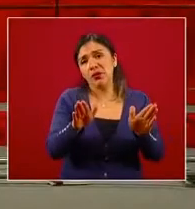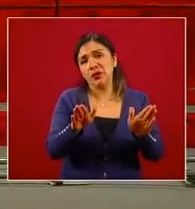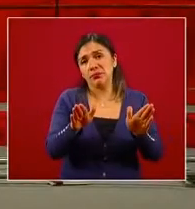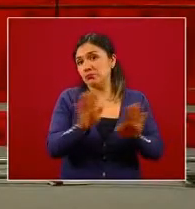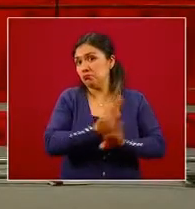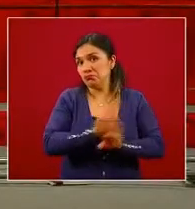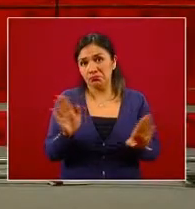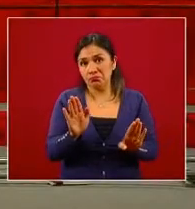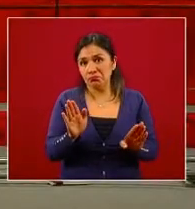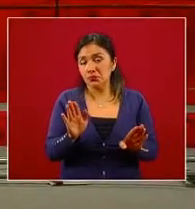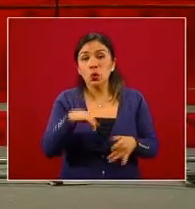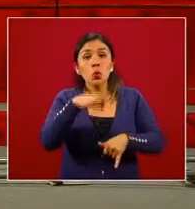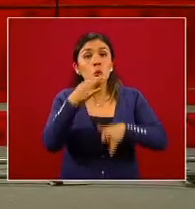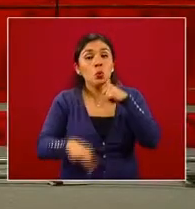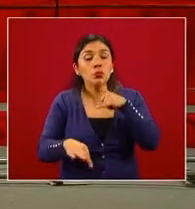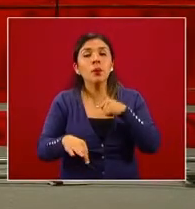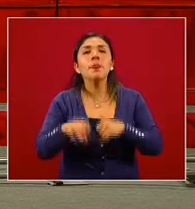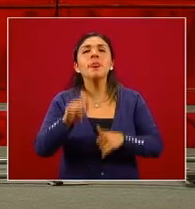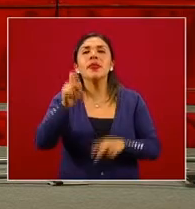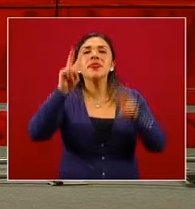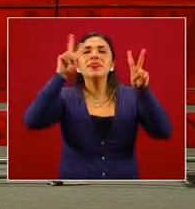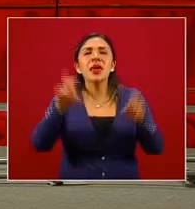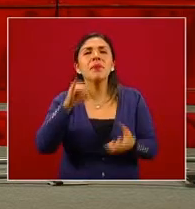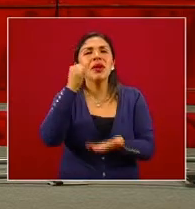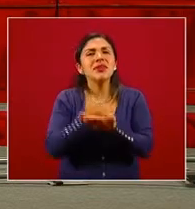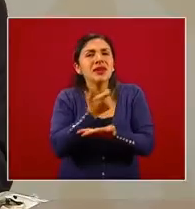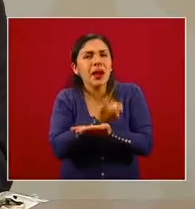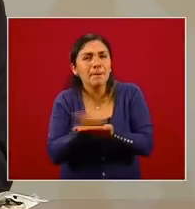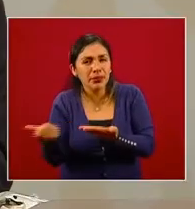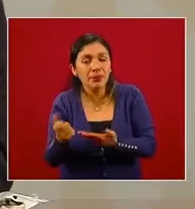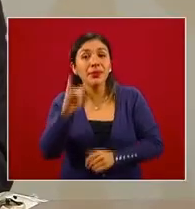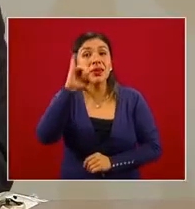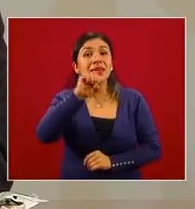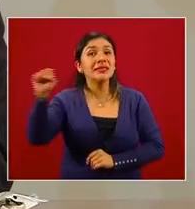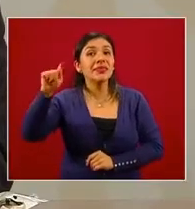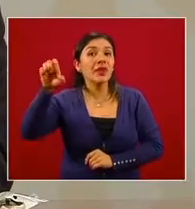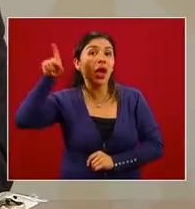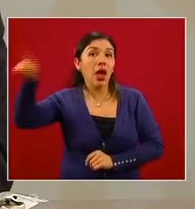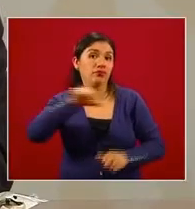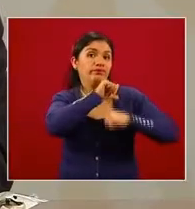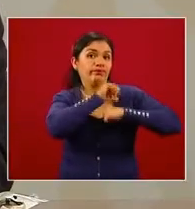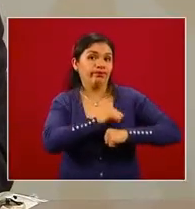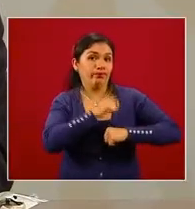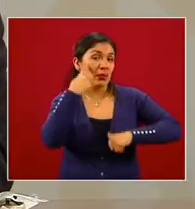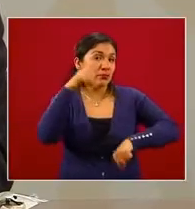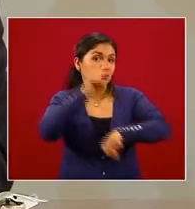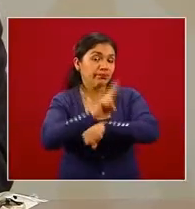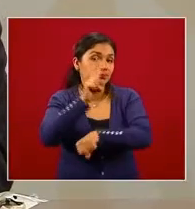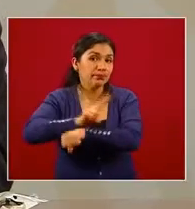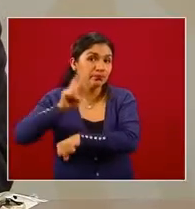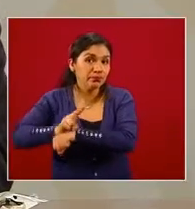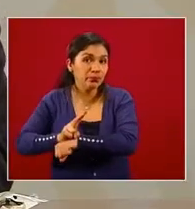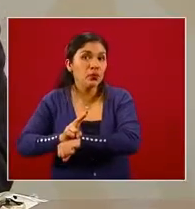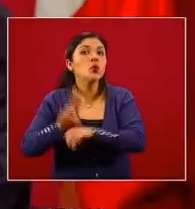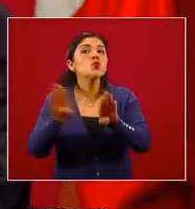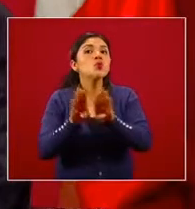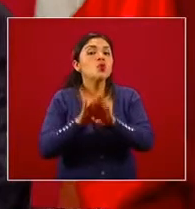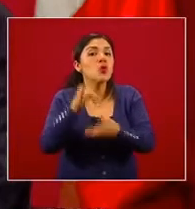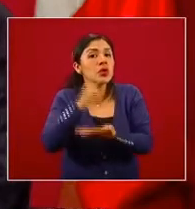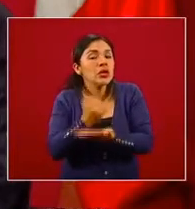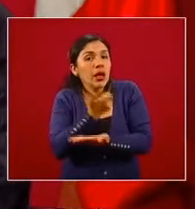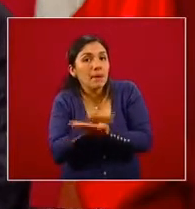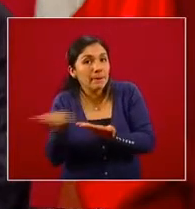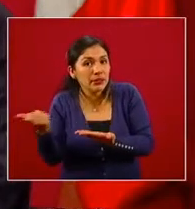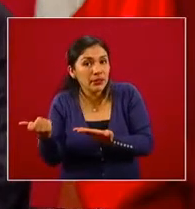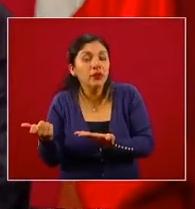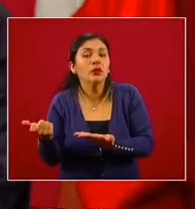operate. And to finish this up, in terms of leave, e-stay is the